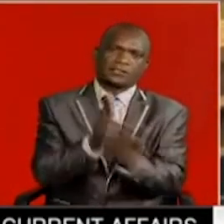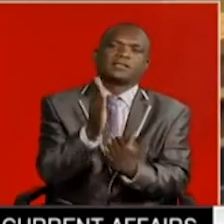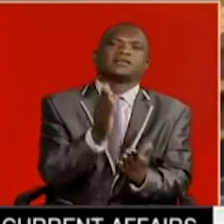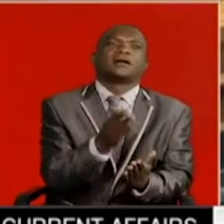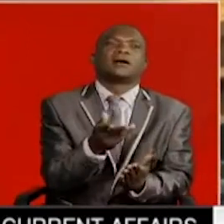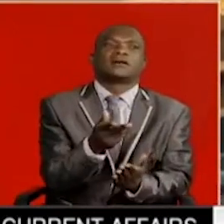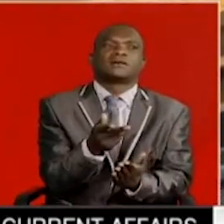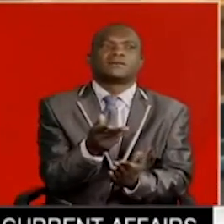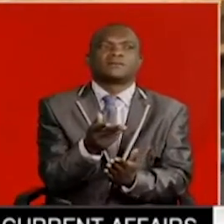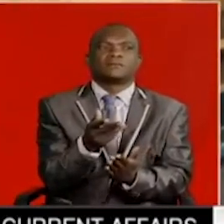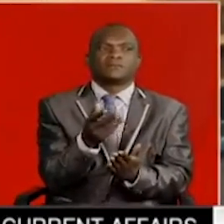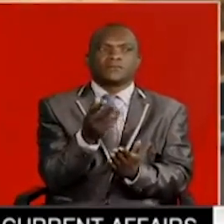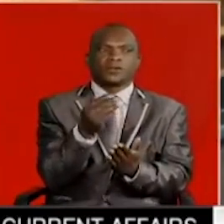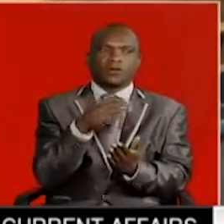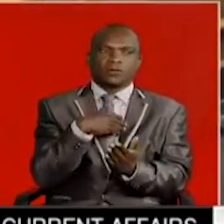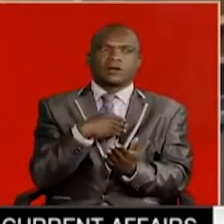to go for the intended